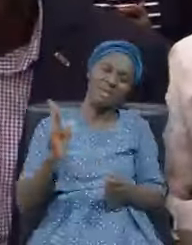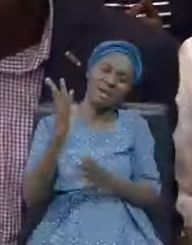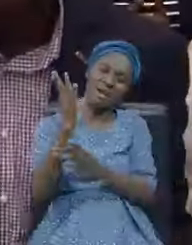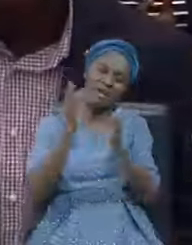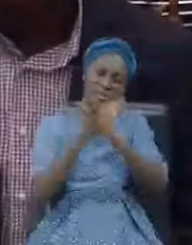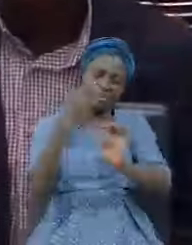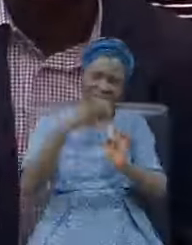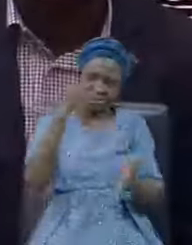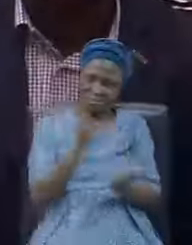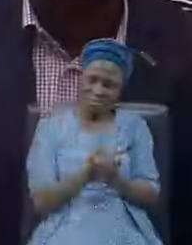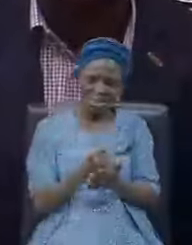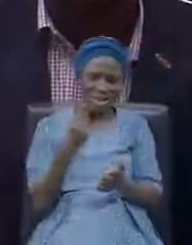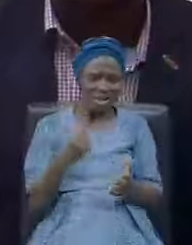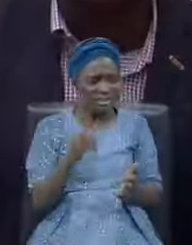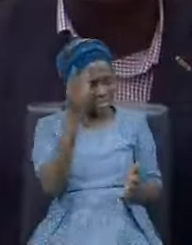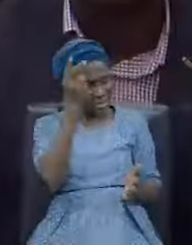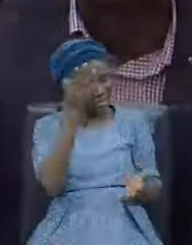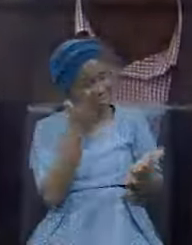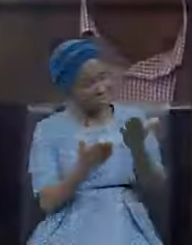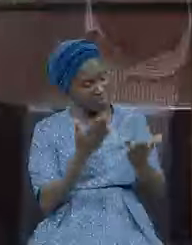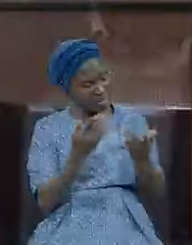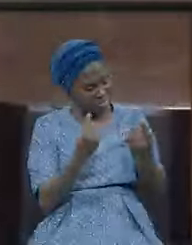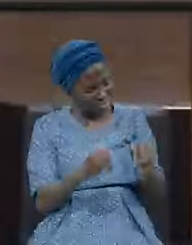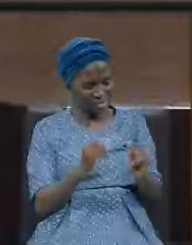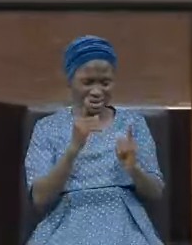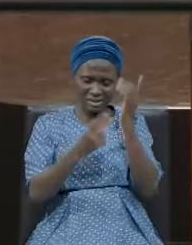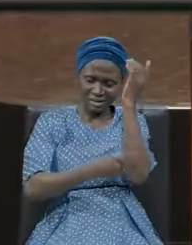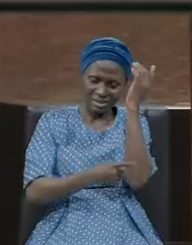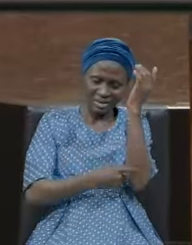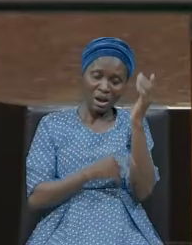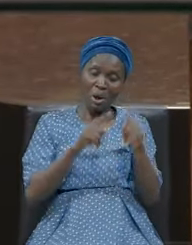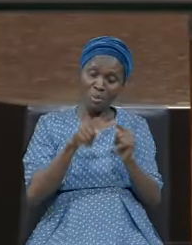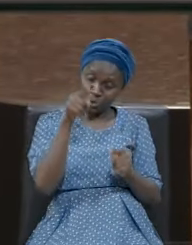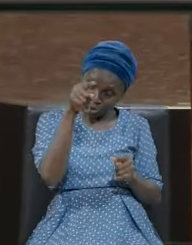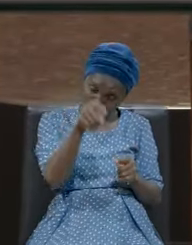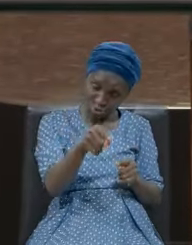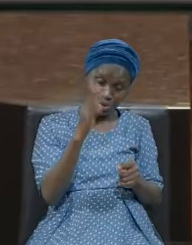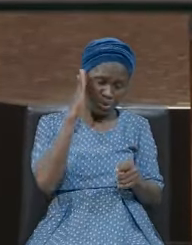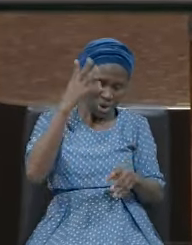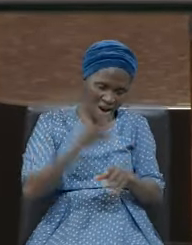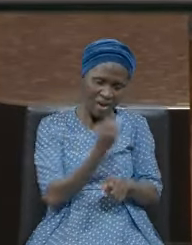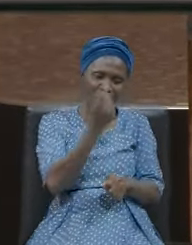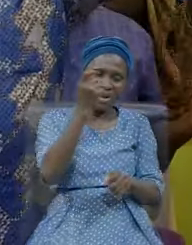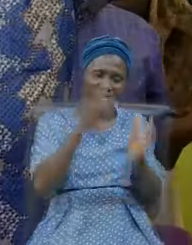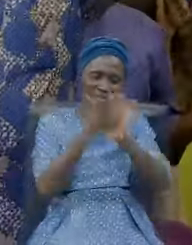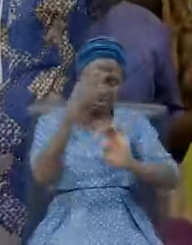The devil may kind of tempt, but you will triumph in Jesus' name.